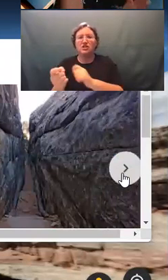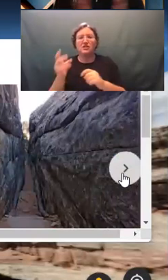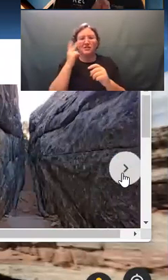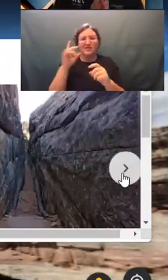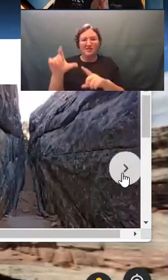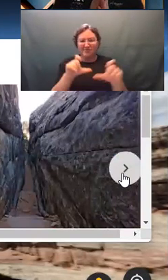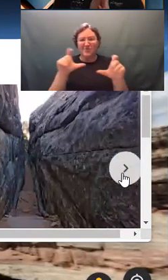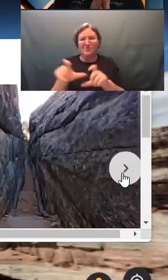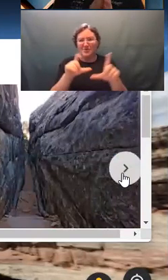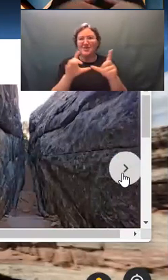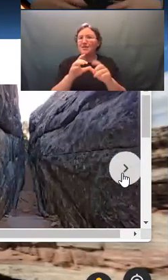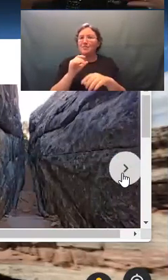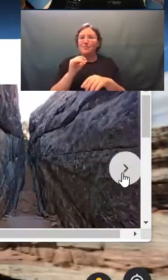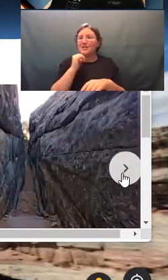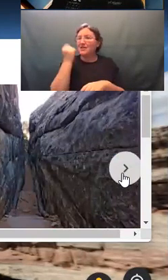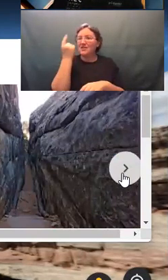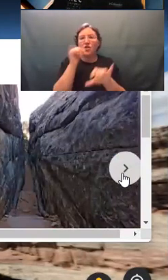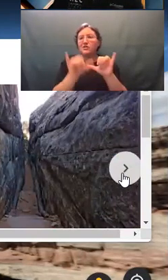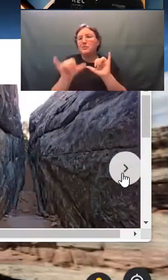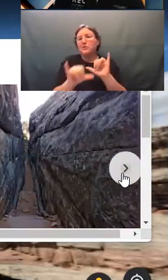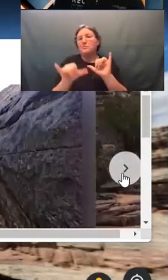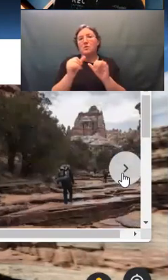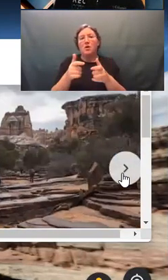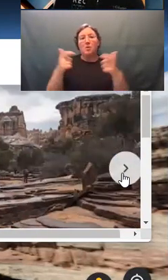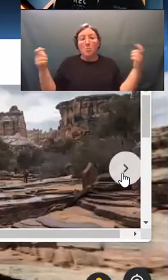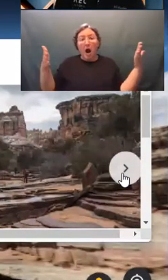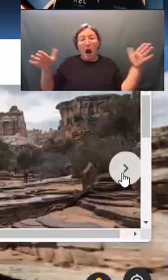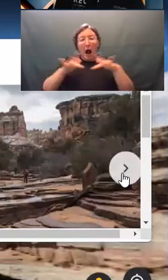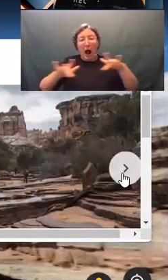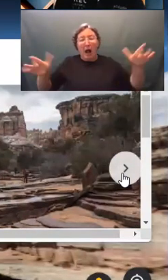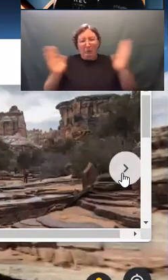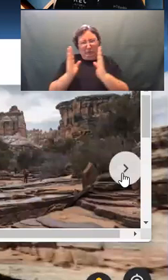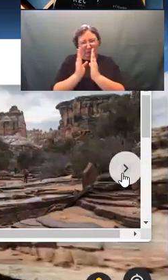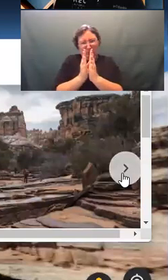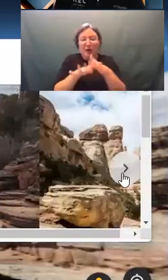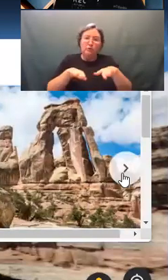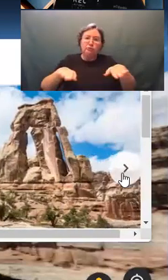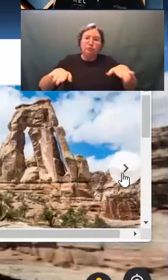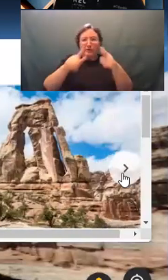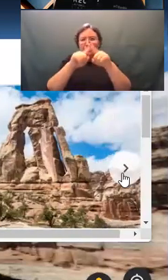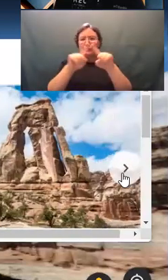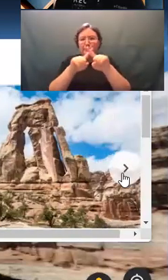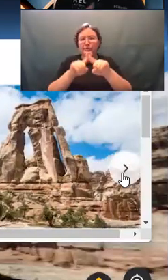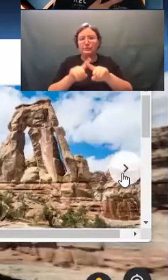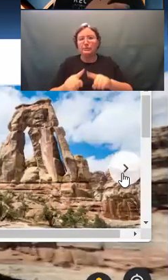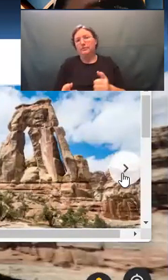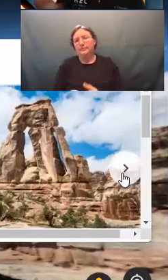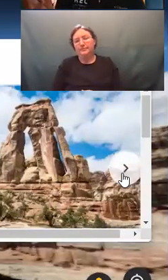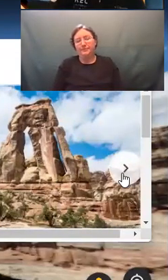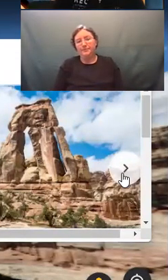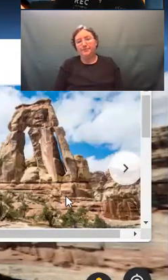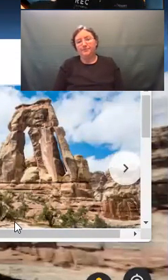you can kind of see how it changes from a really wide trail to a very narrow one, and just